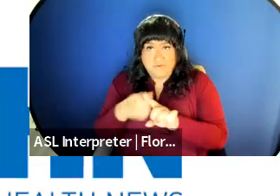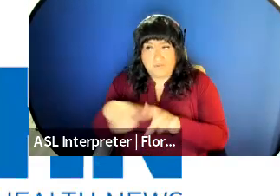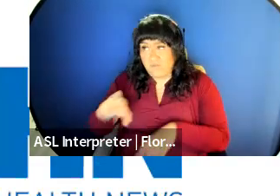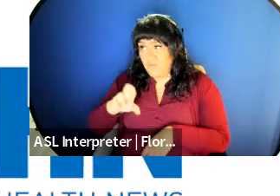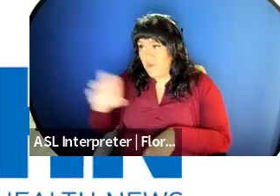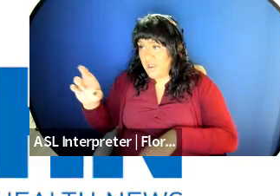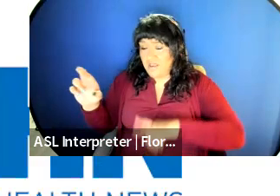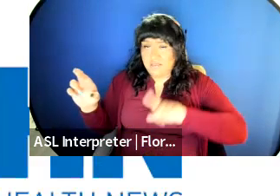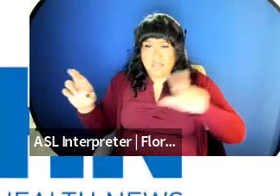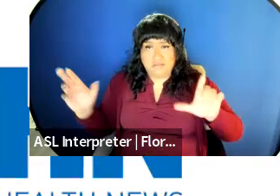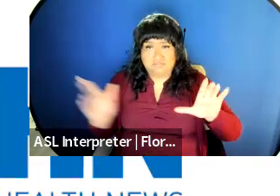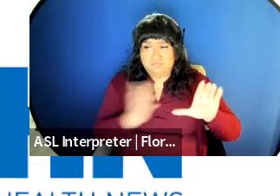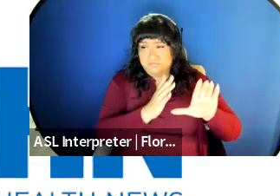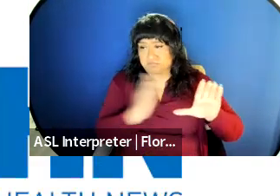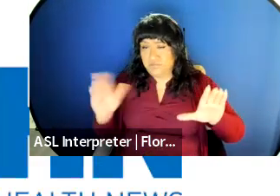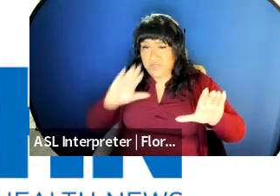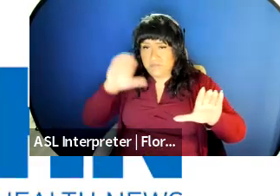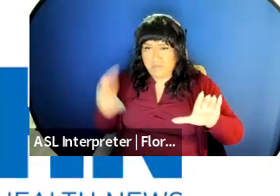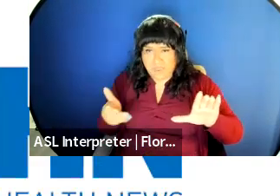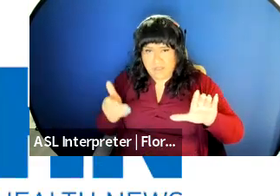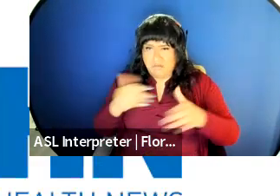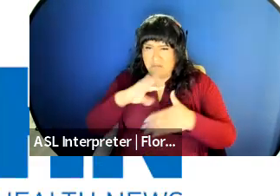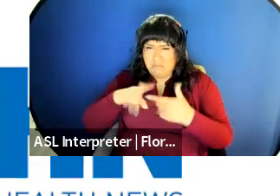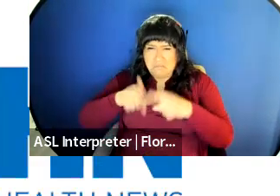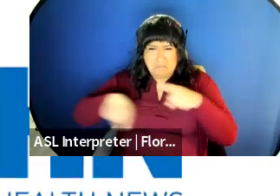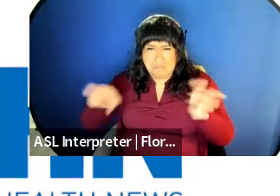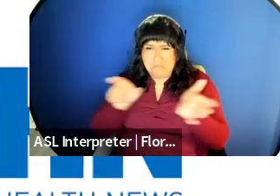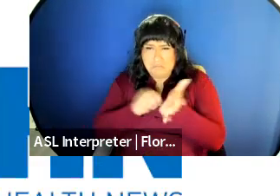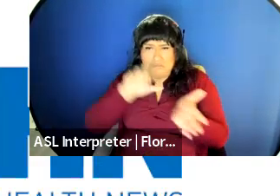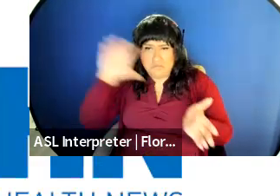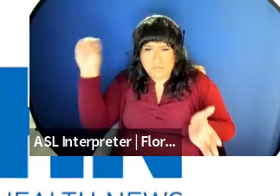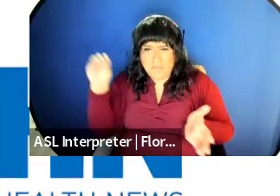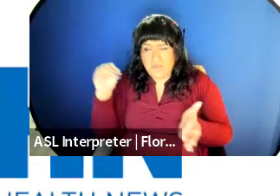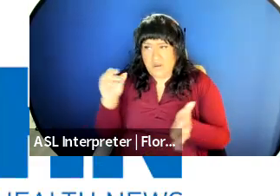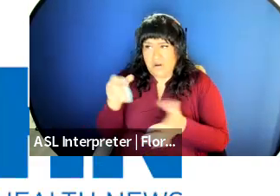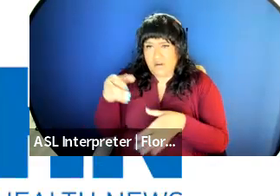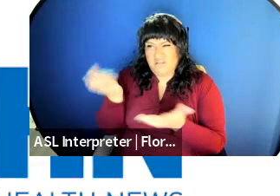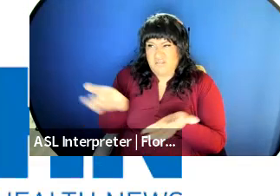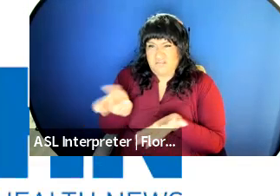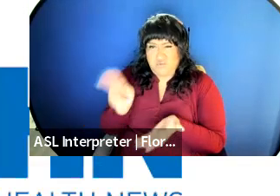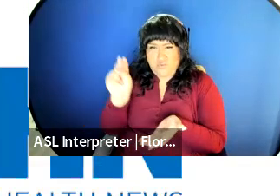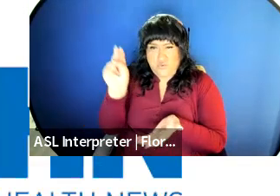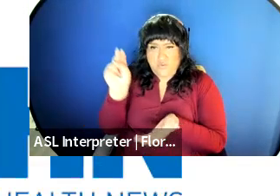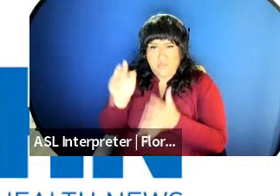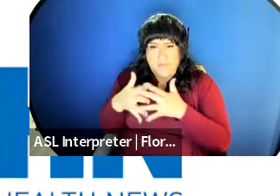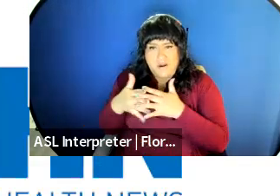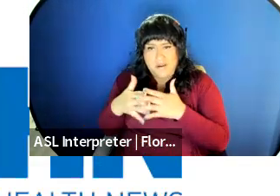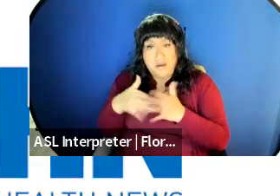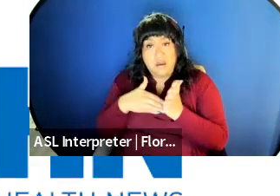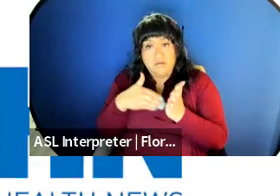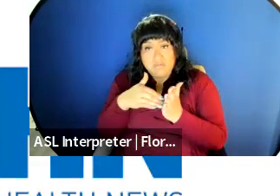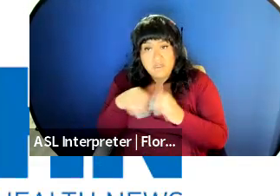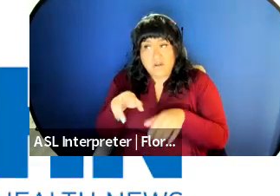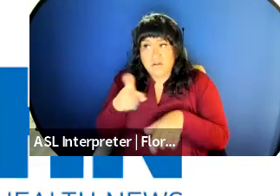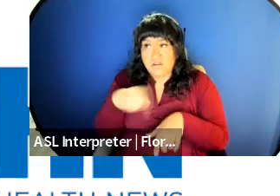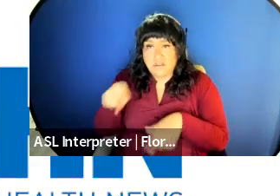of publications news outlets across North America, and often using the exact same numbers because